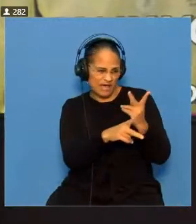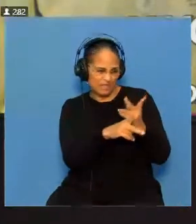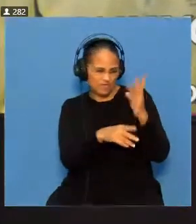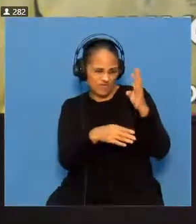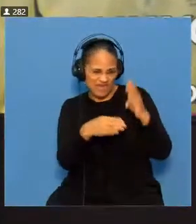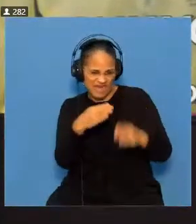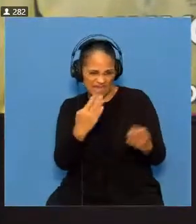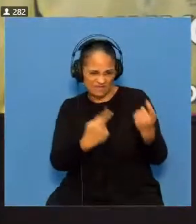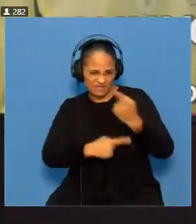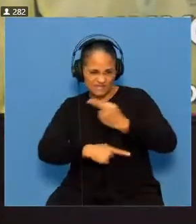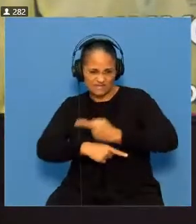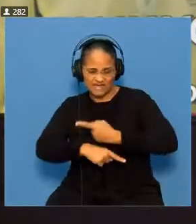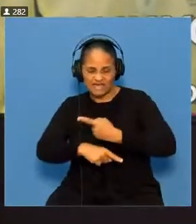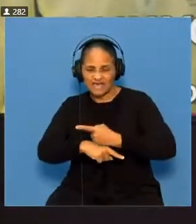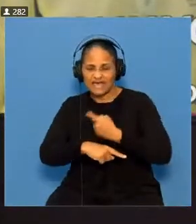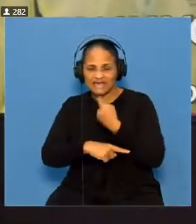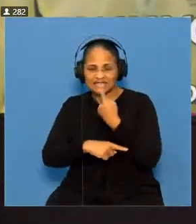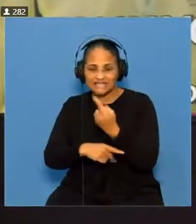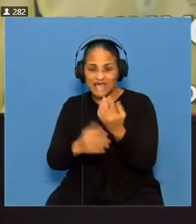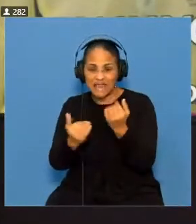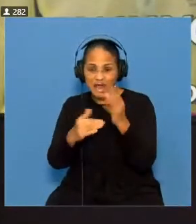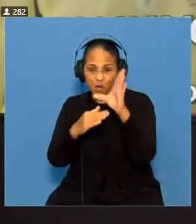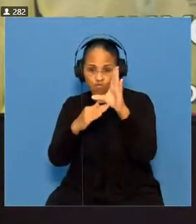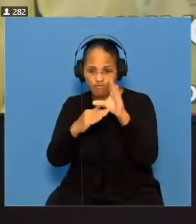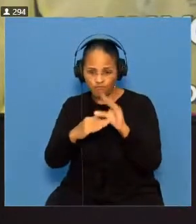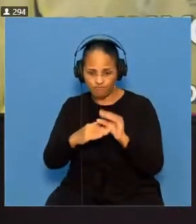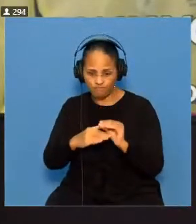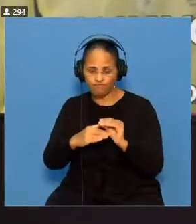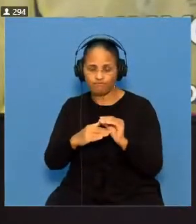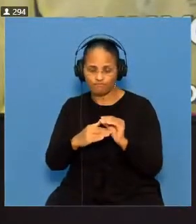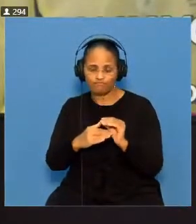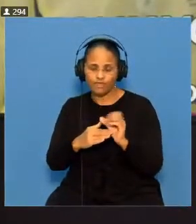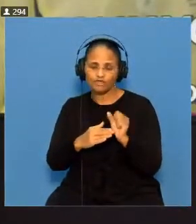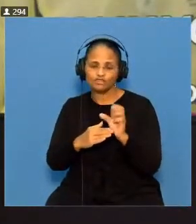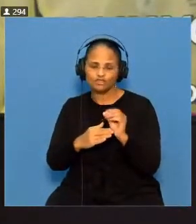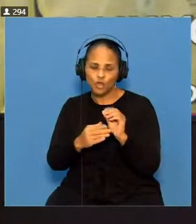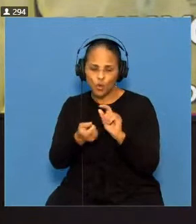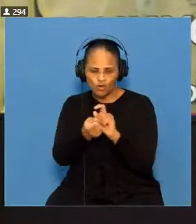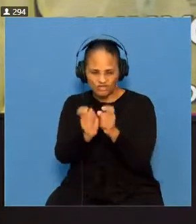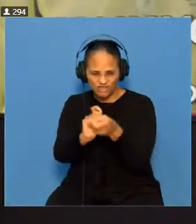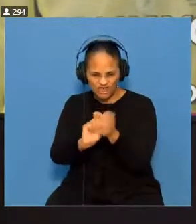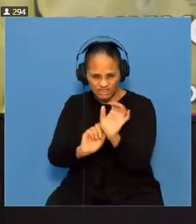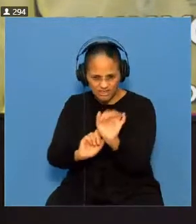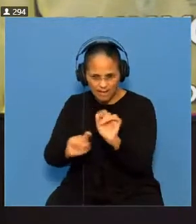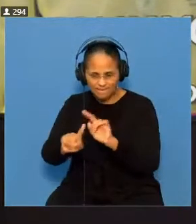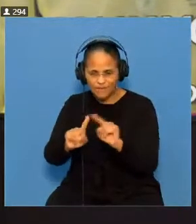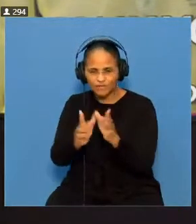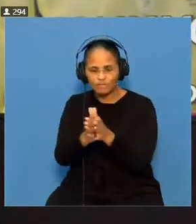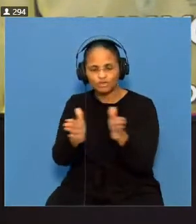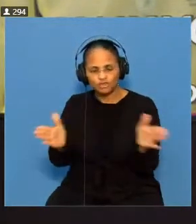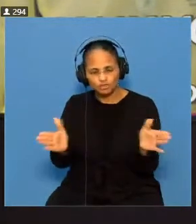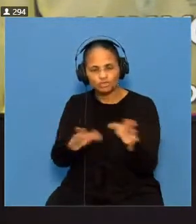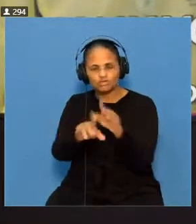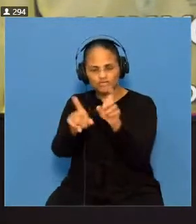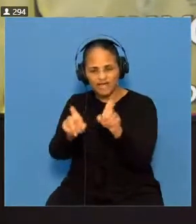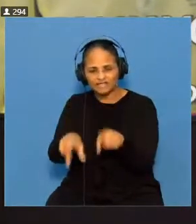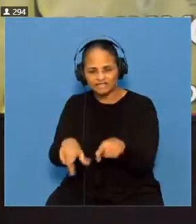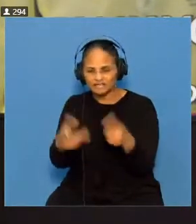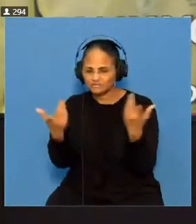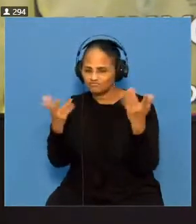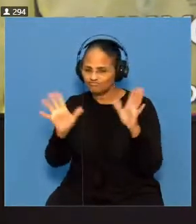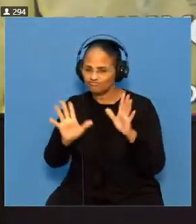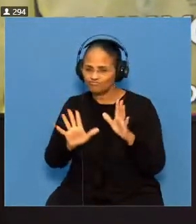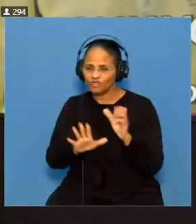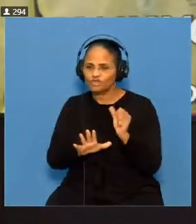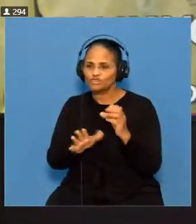today that that has declined. That's simply the symptomatic part. So we're readjusting that, but the majority of the testing is already full.